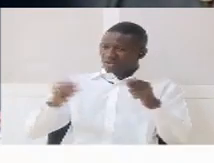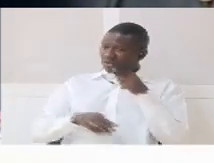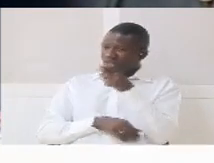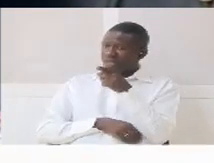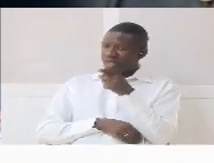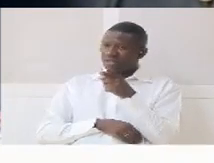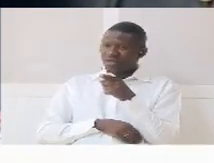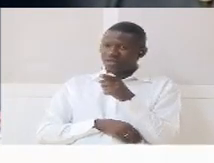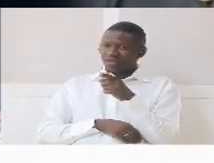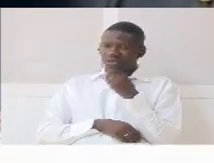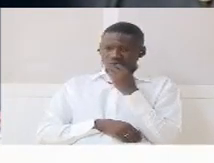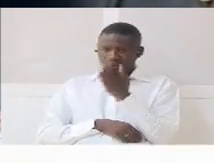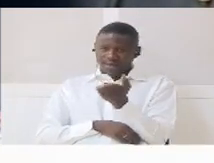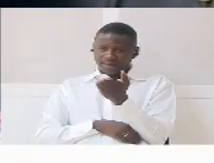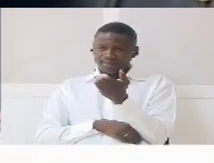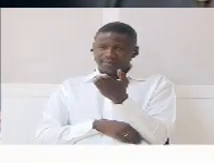No.